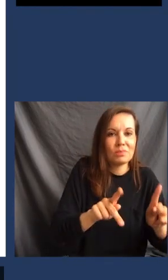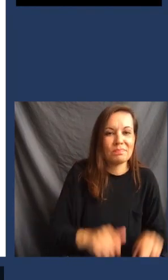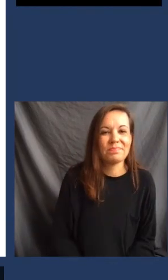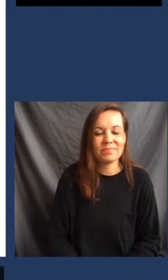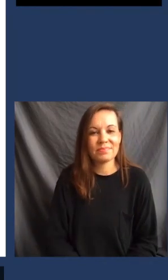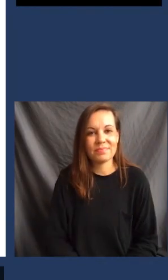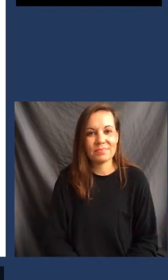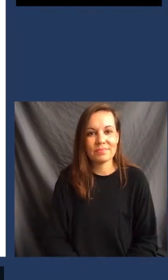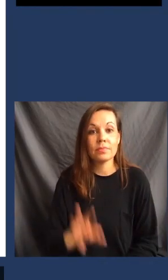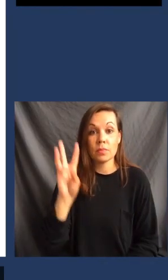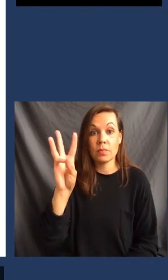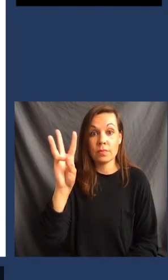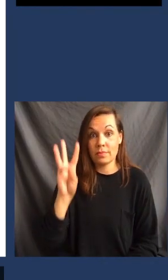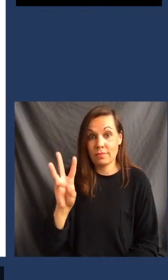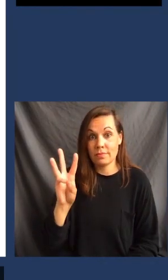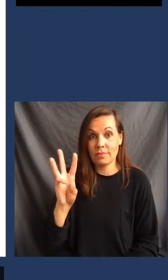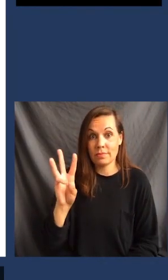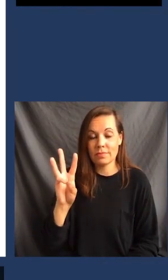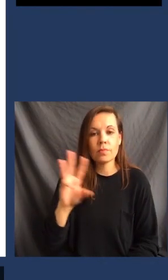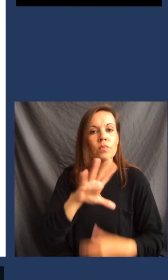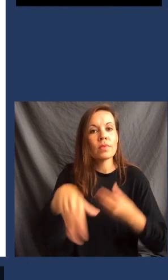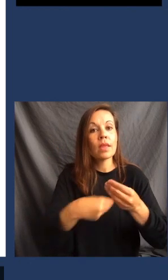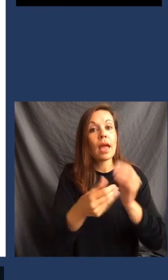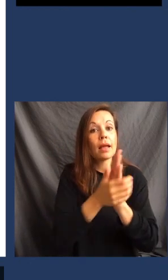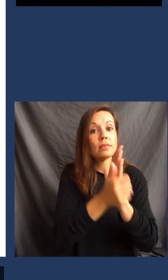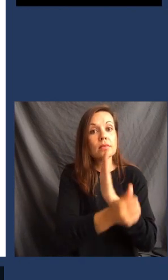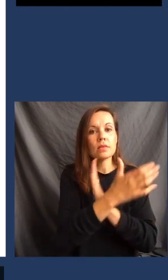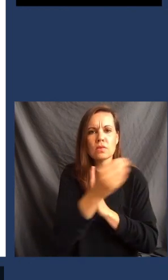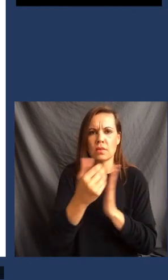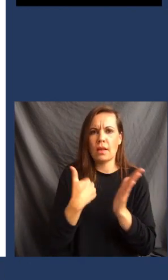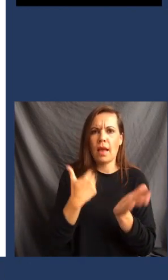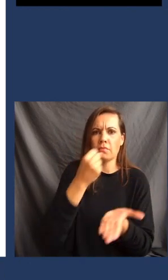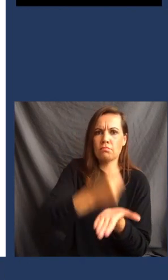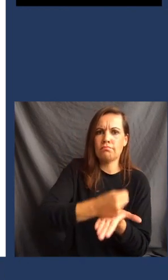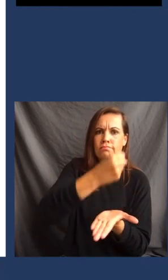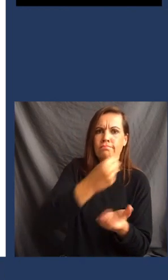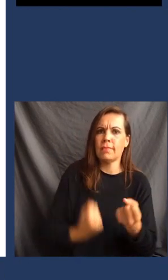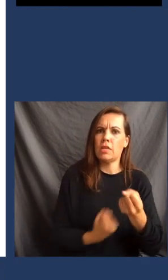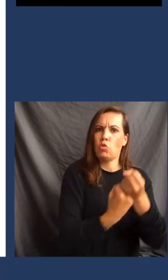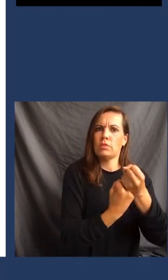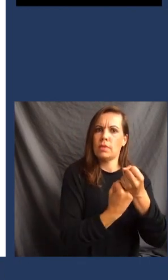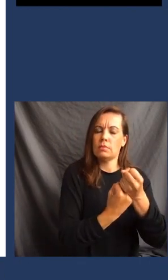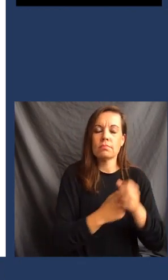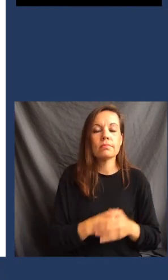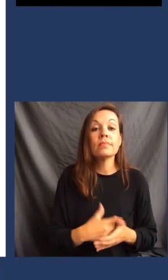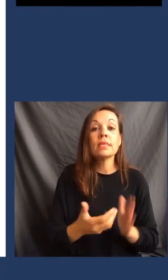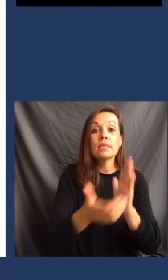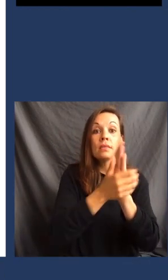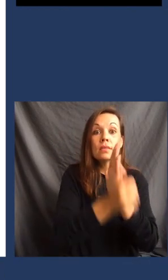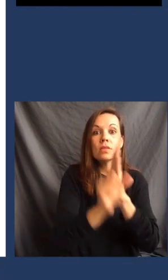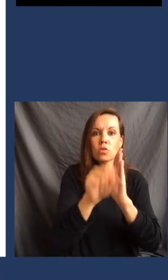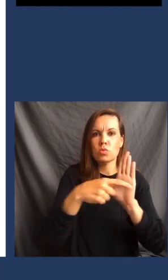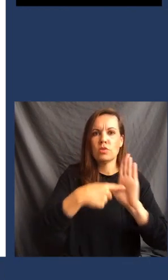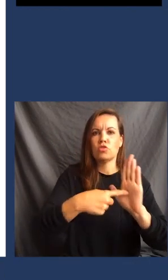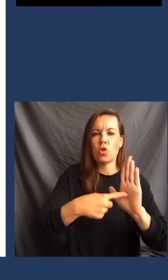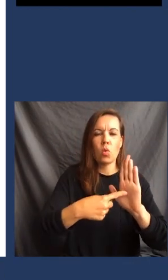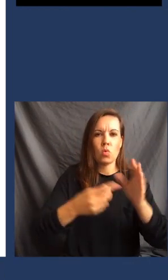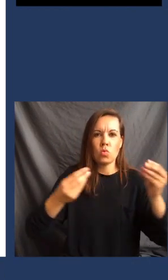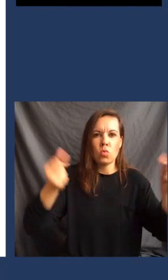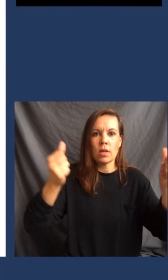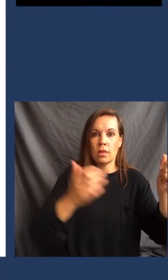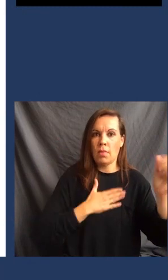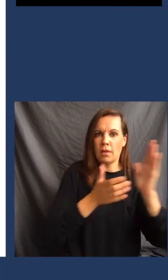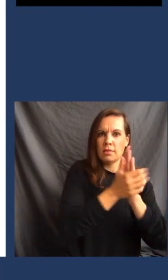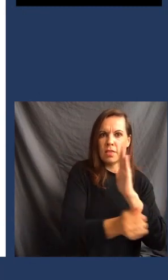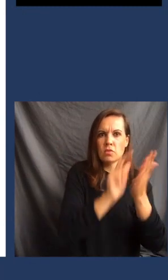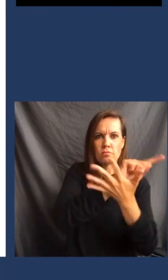Step 6, add skills and get endorsed for them. Skills are a quick way for you to showcase what you're good at.